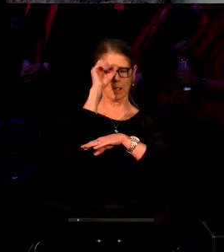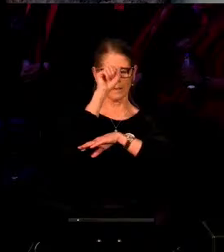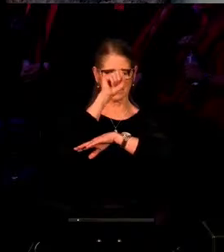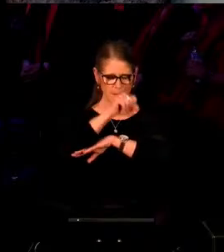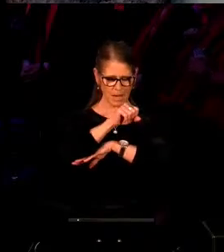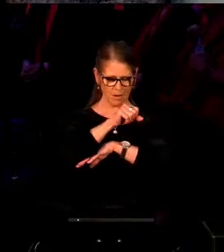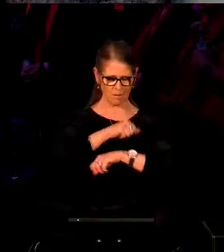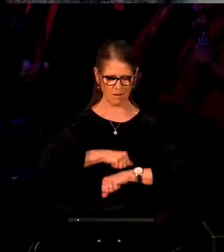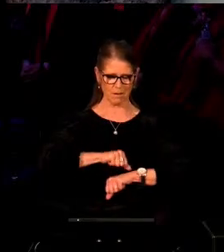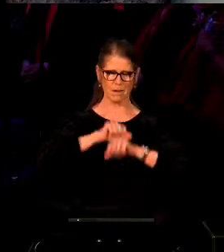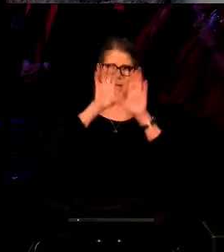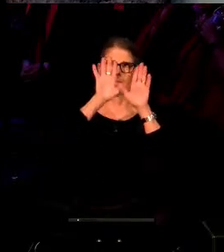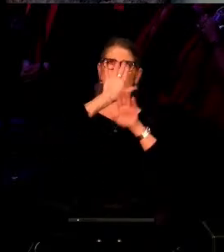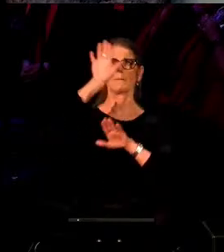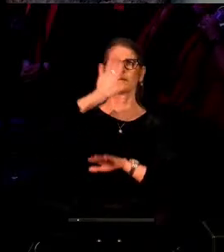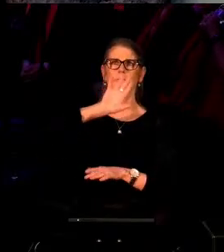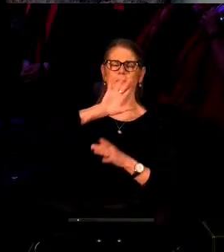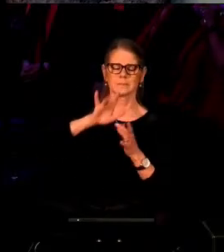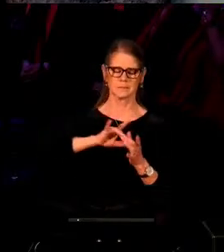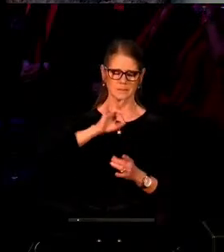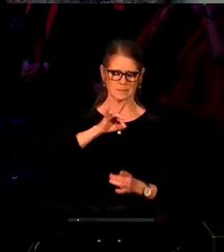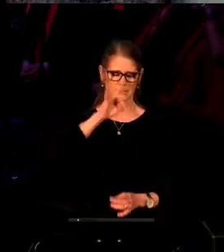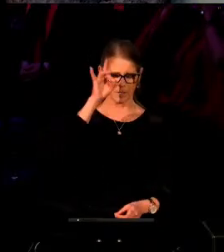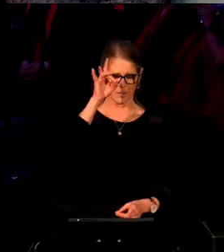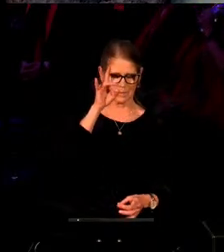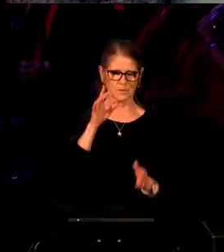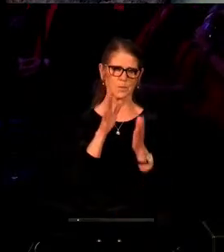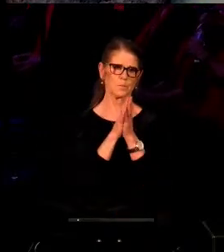spirit." Let's pray together.